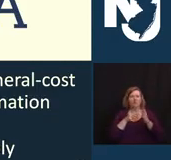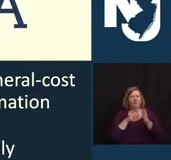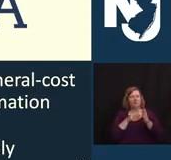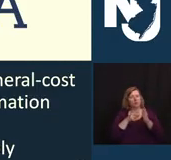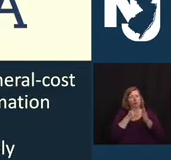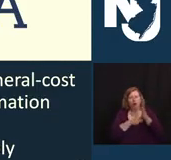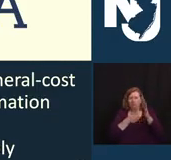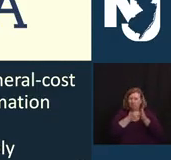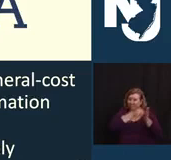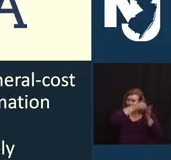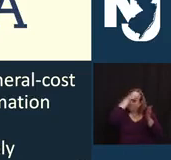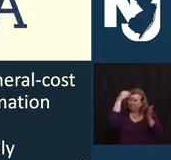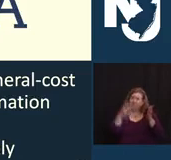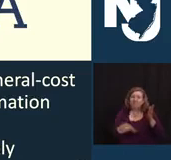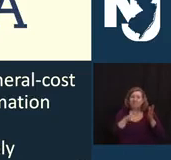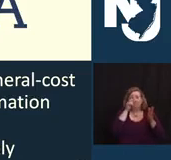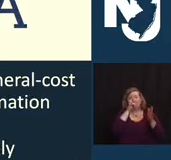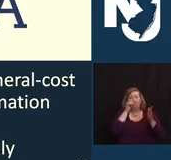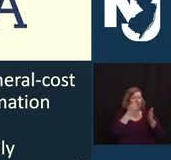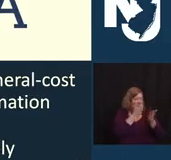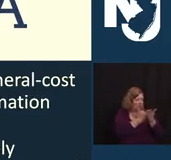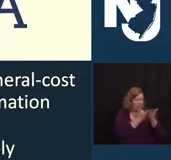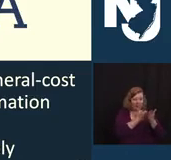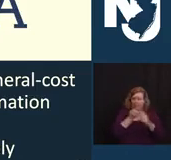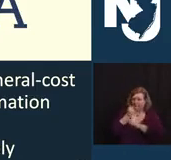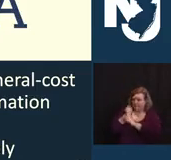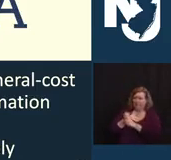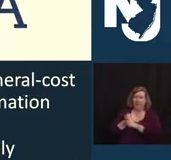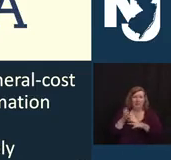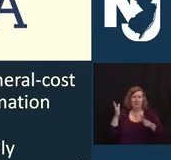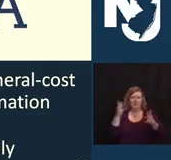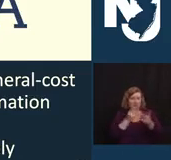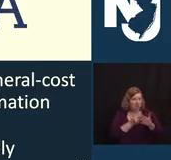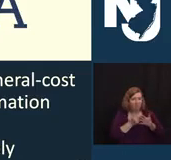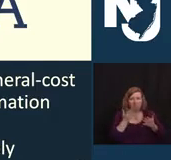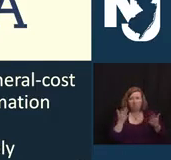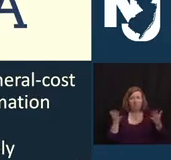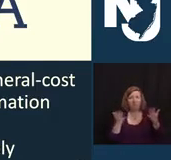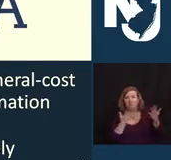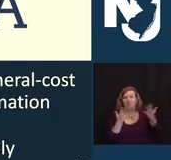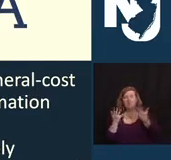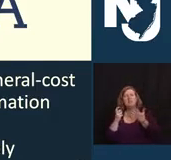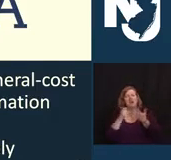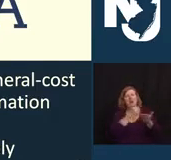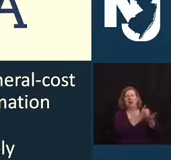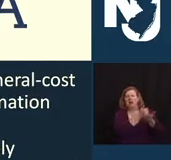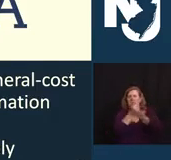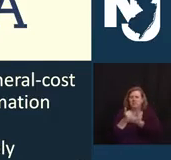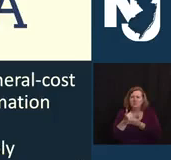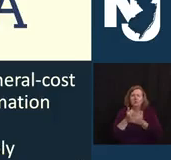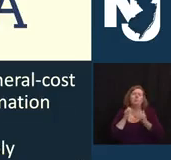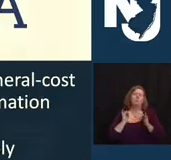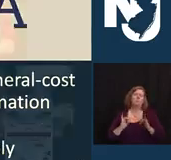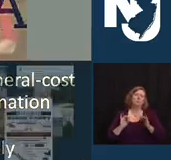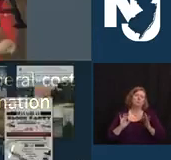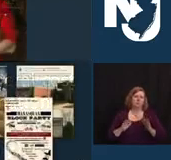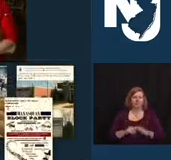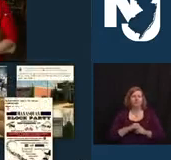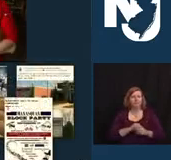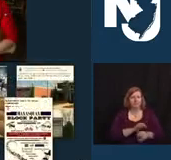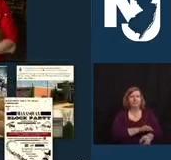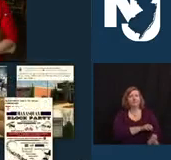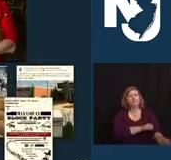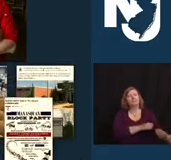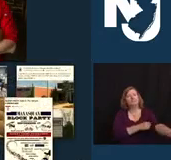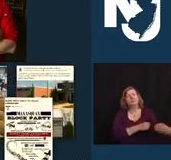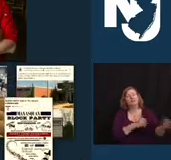reeling from the economic impacts of the pandemic, and thankfully this help is available to you. Now,